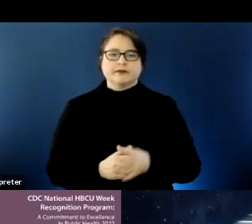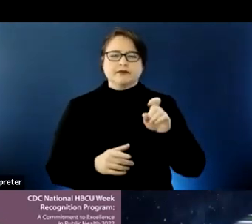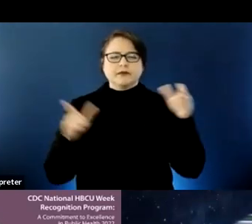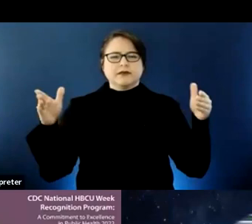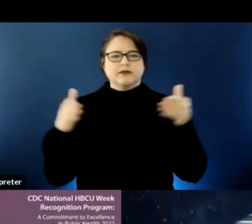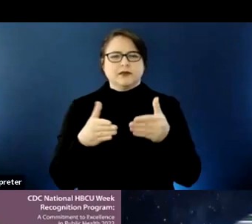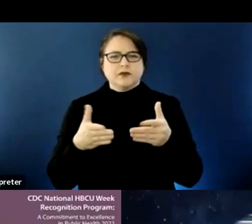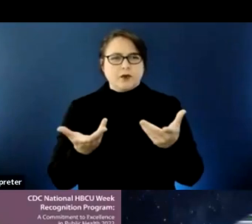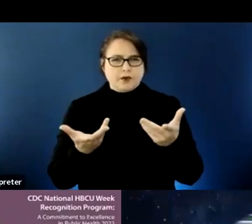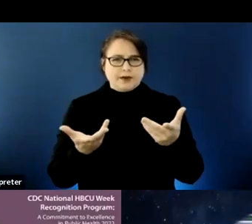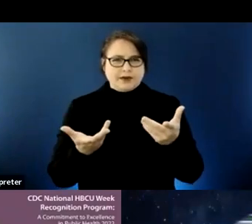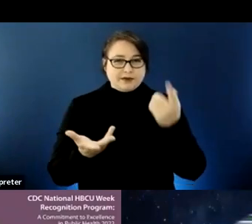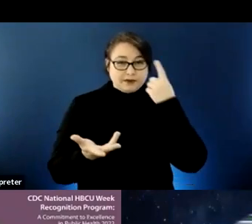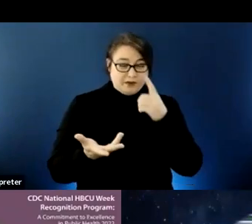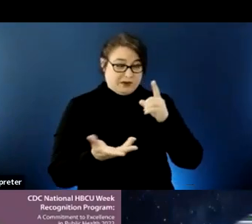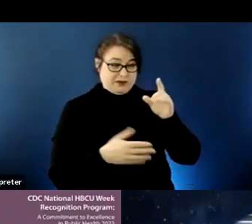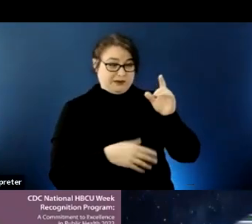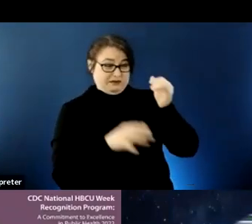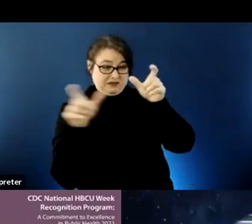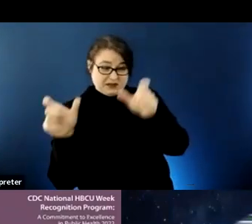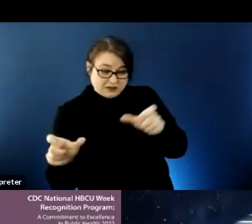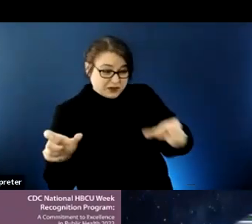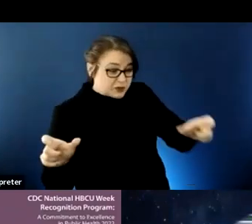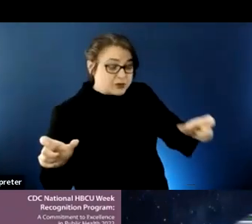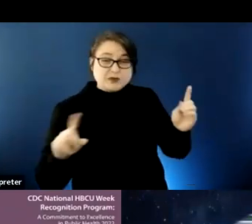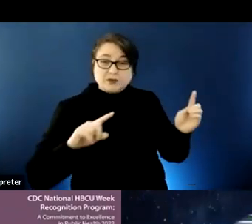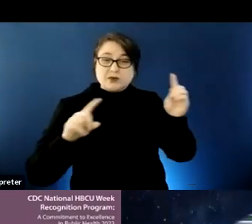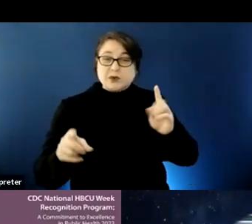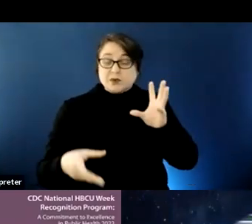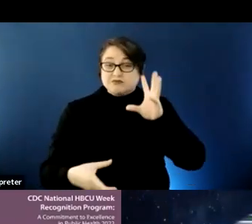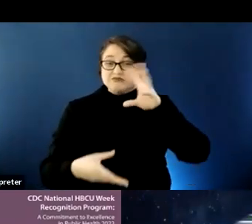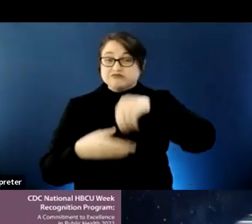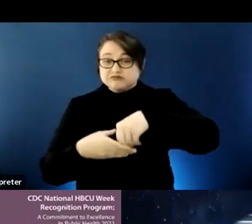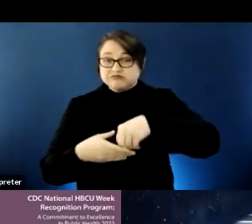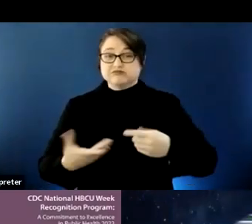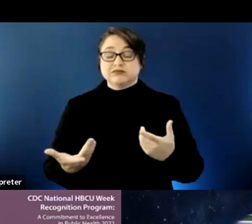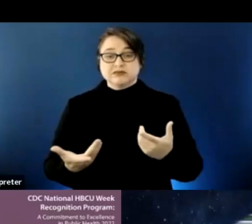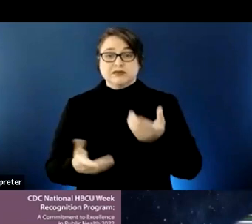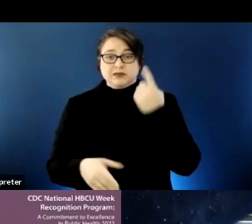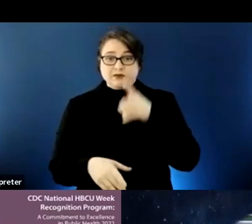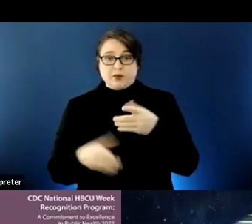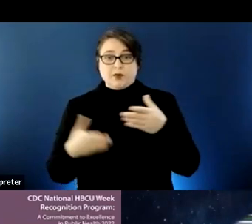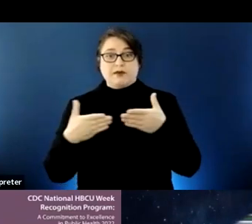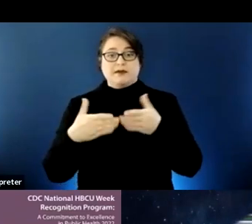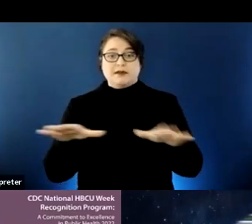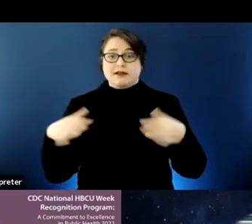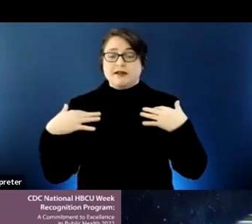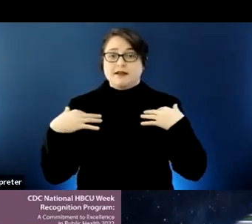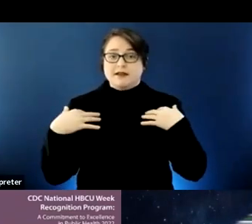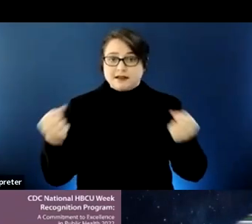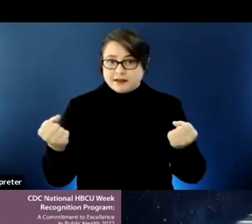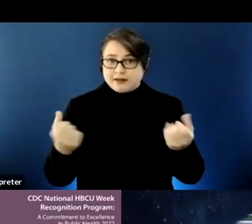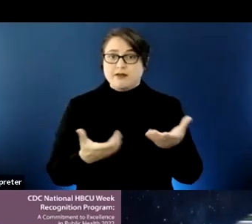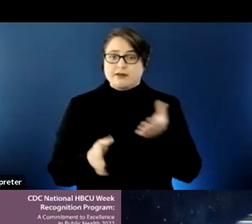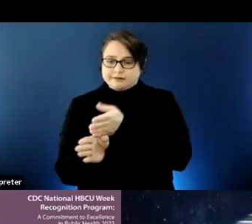public health careers in preventive medicine, the CDC could step up and fund those residency programs. So